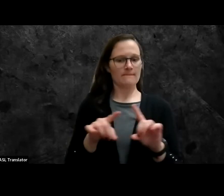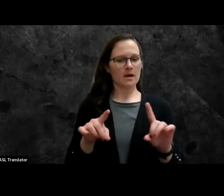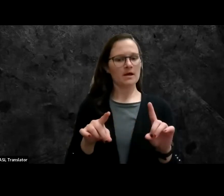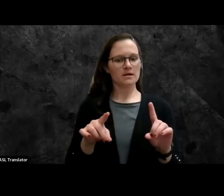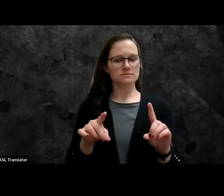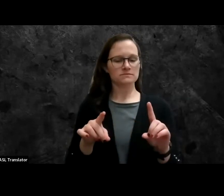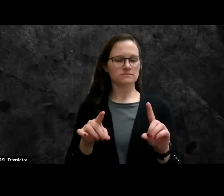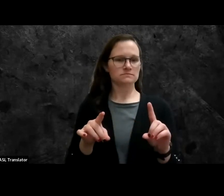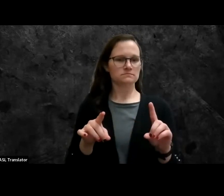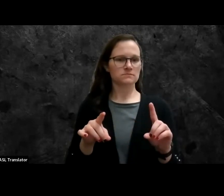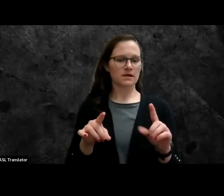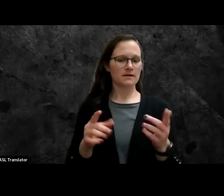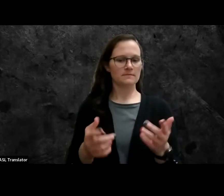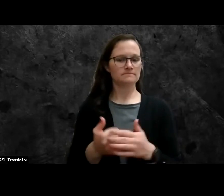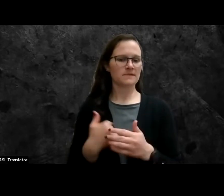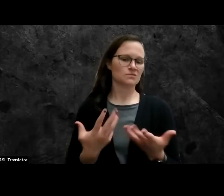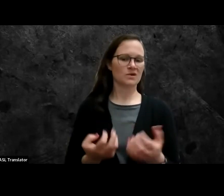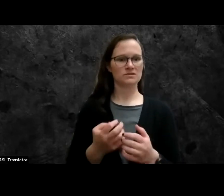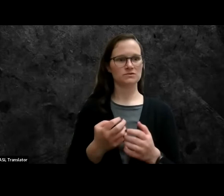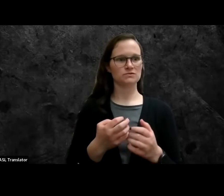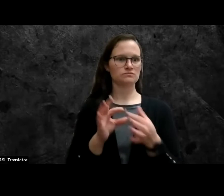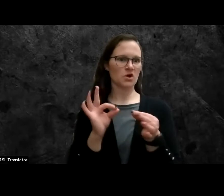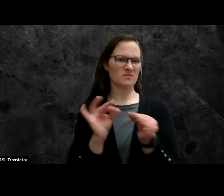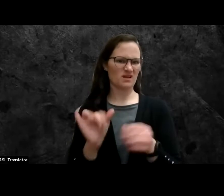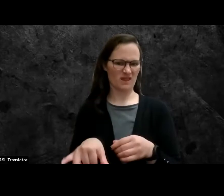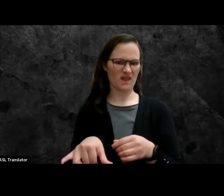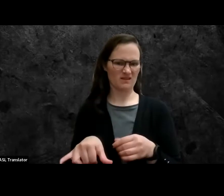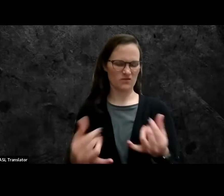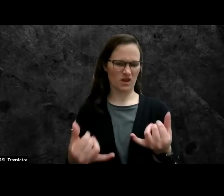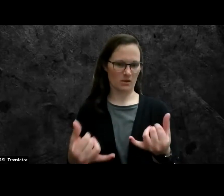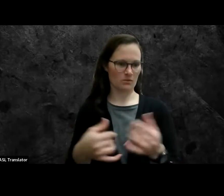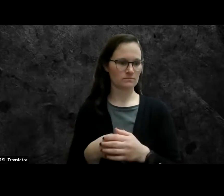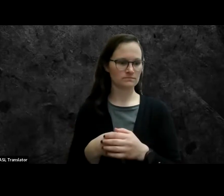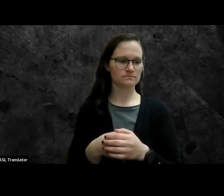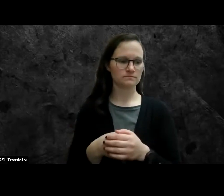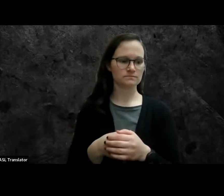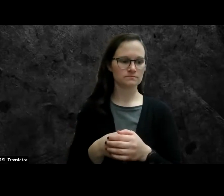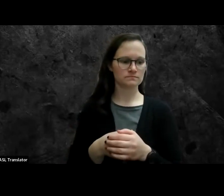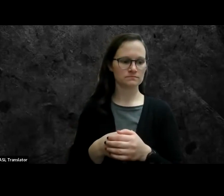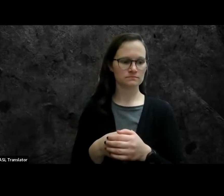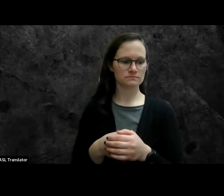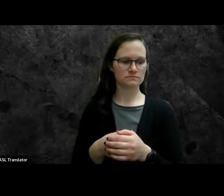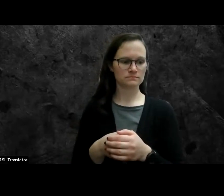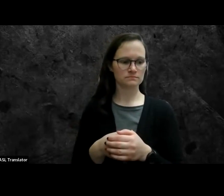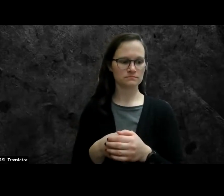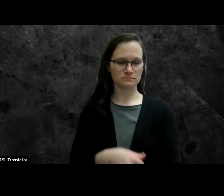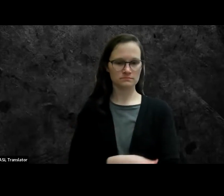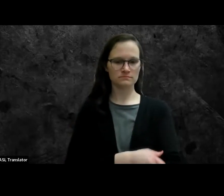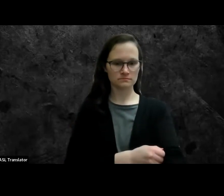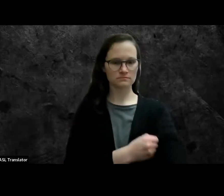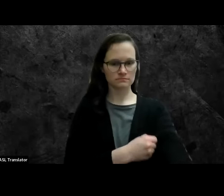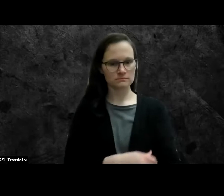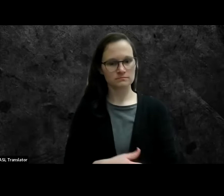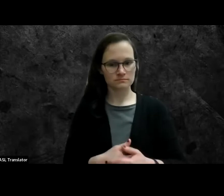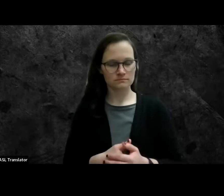are managing the risks in a balanced way. Obviously, we will continue to monitor